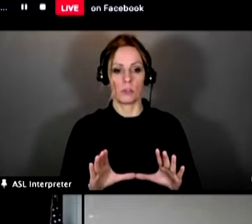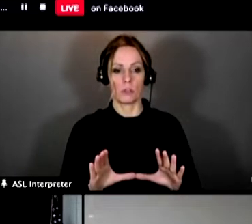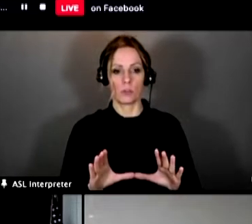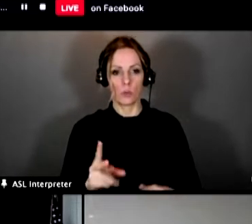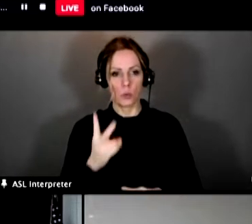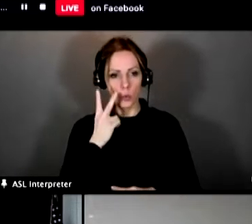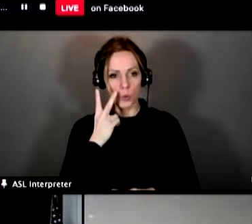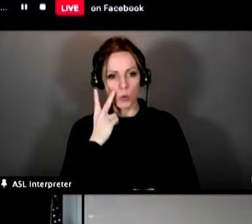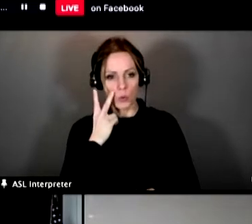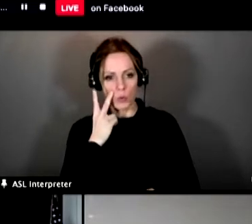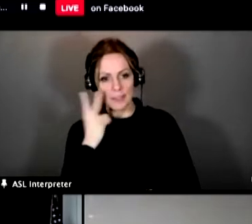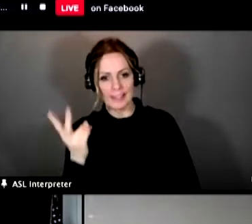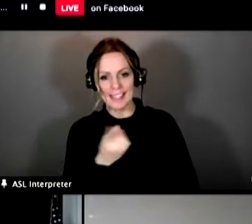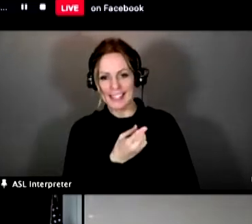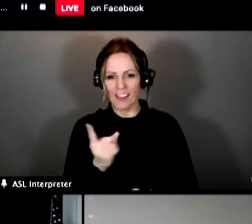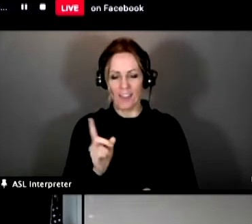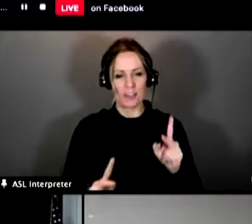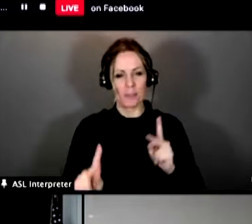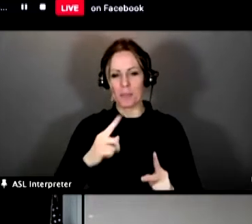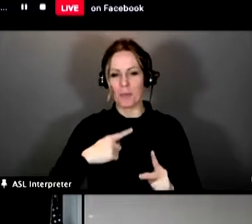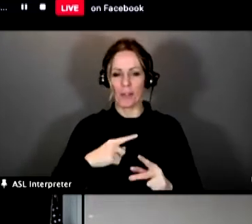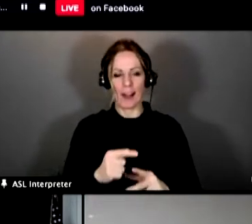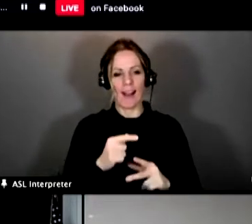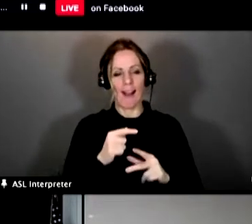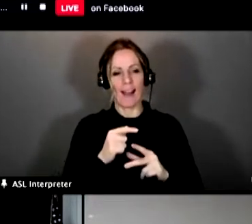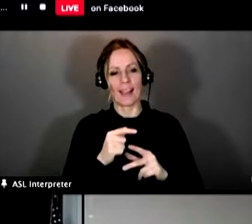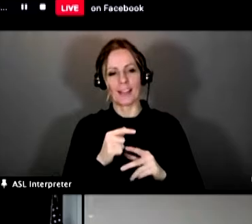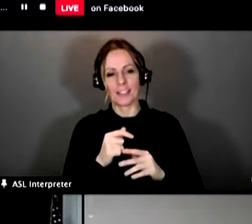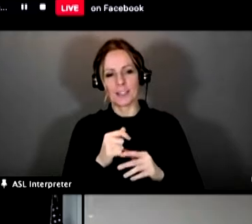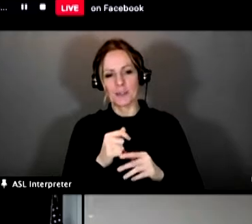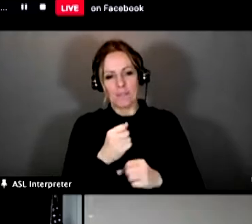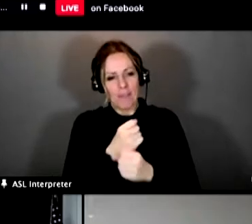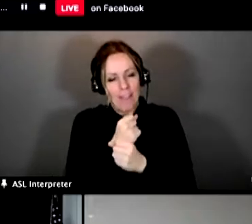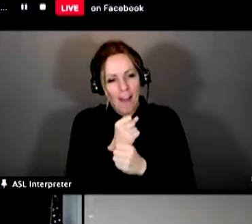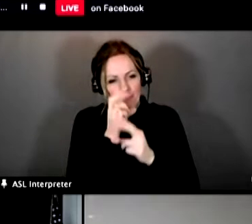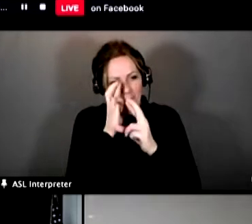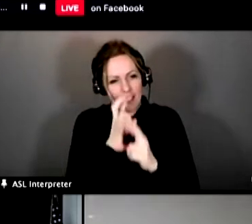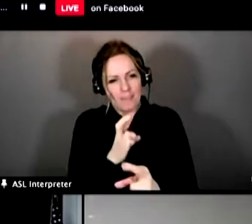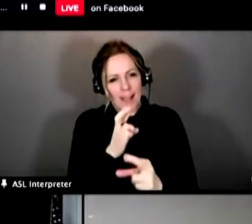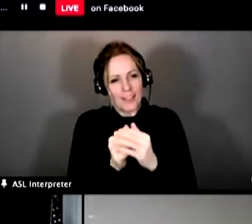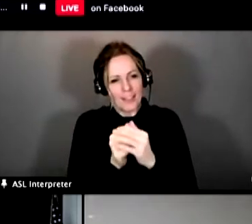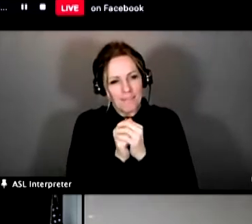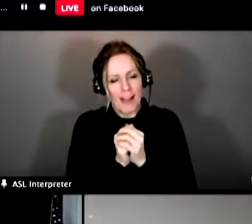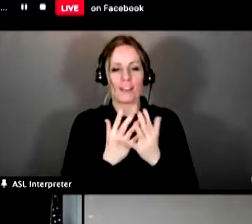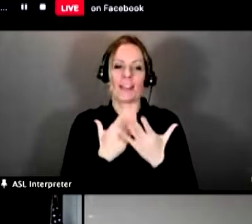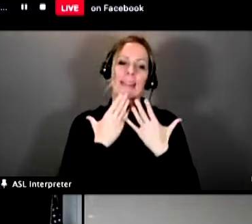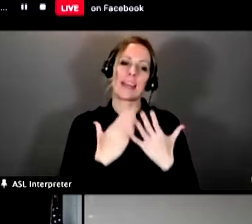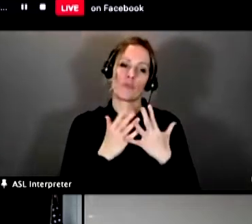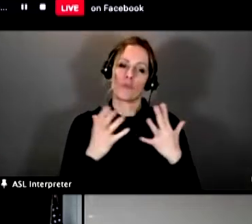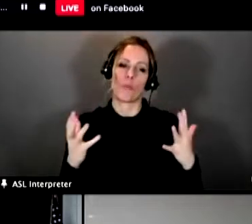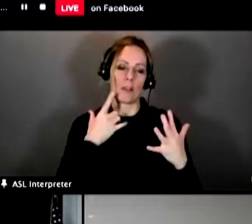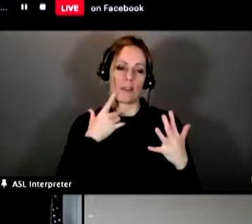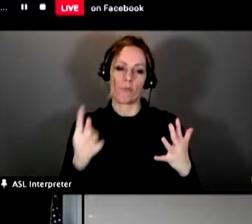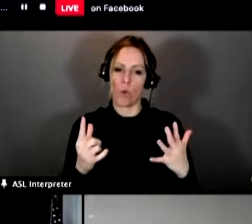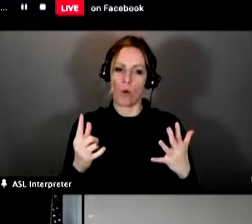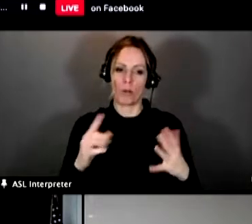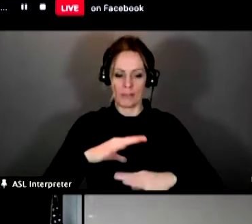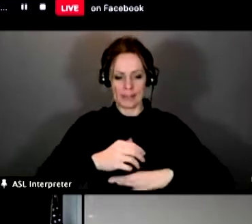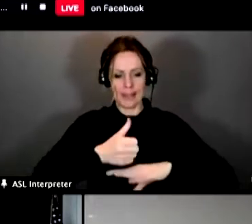that I admire and love and respect being part of this commission. Thank you so much for creating the